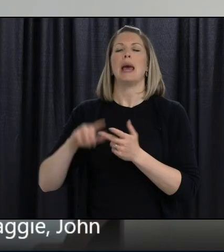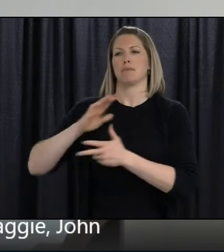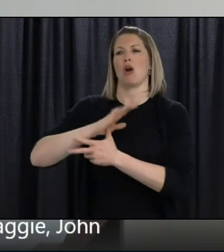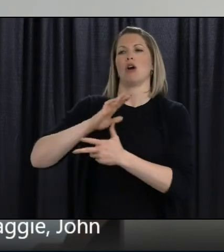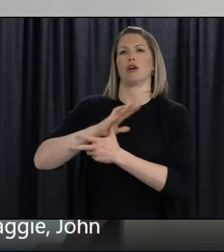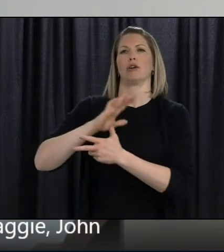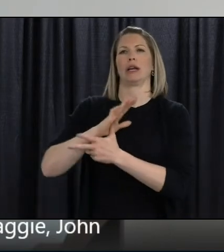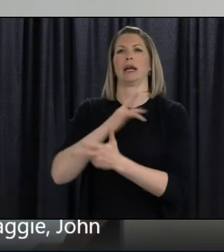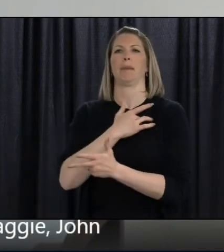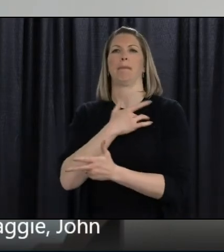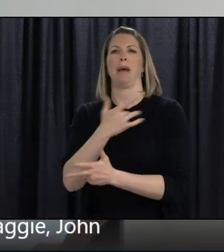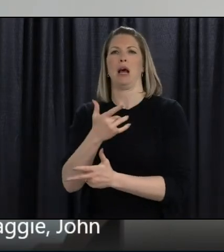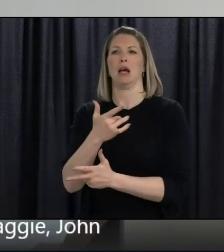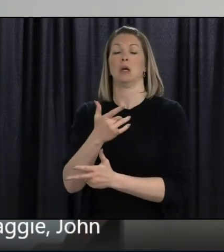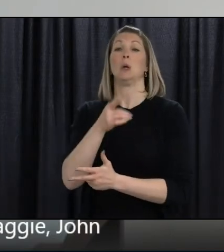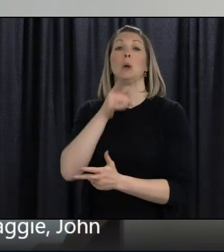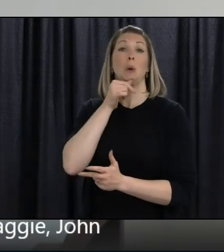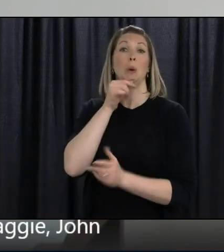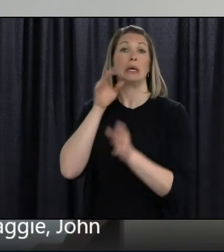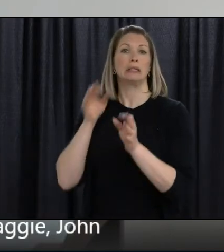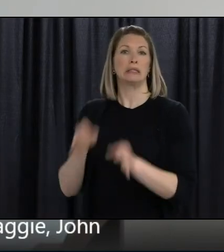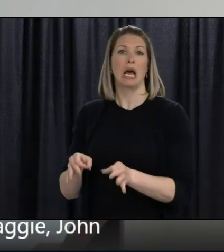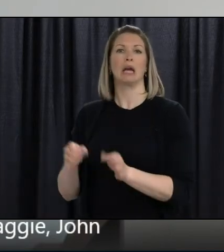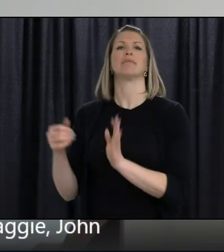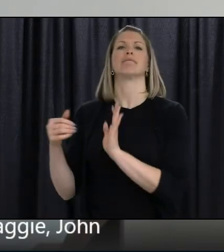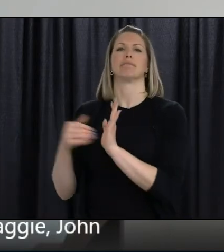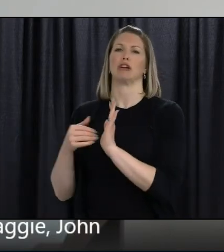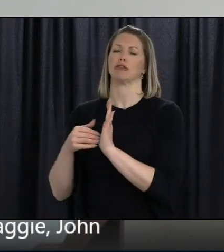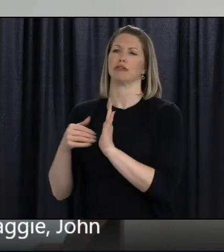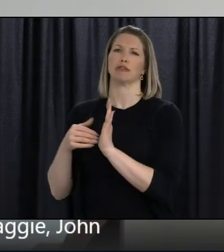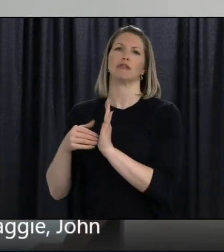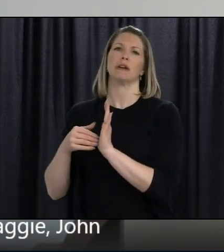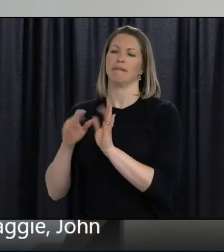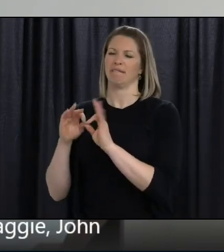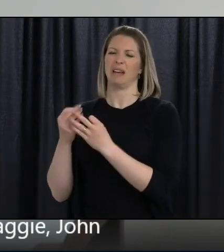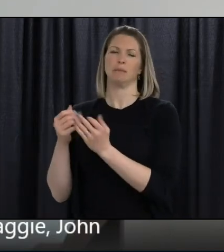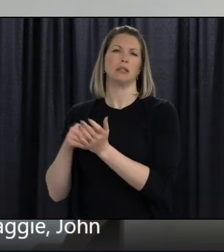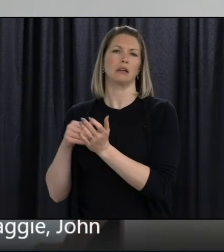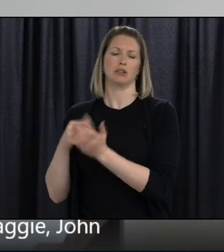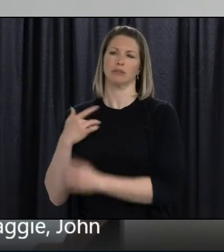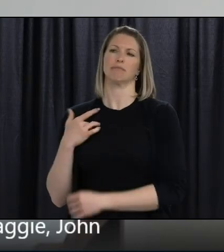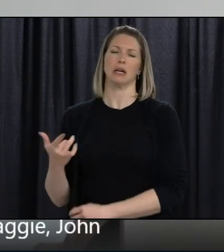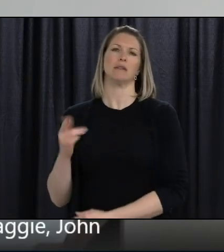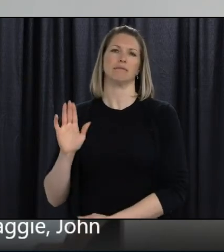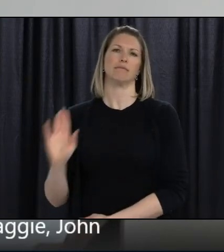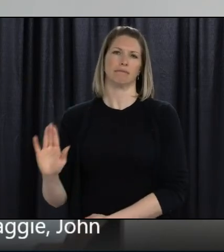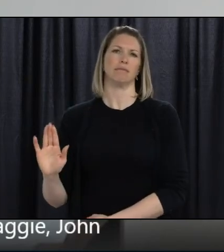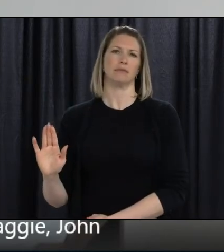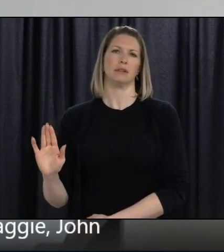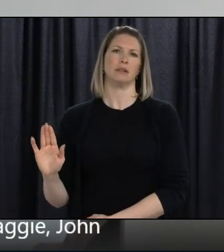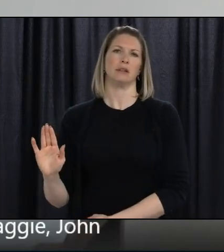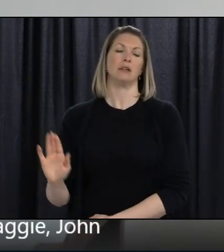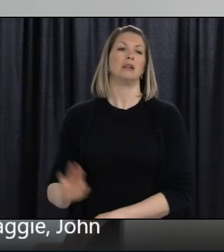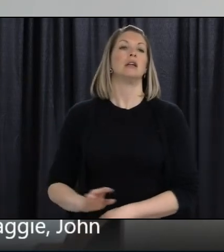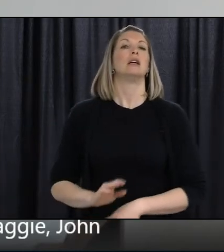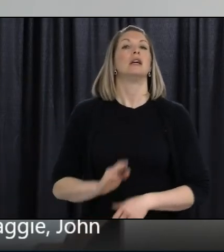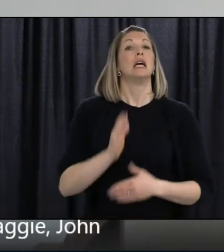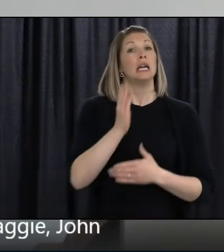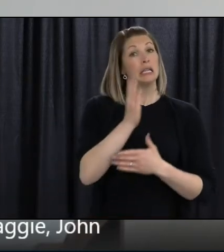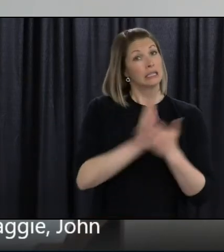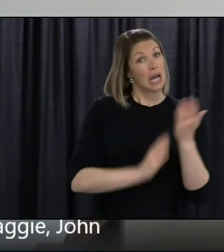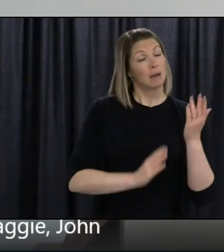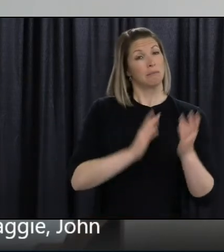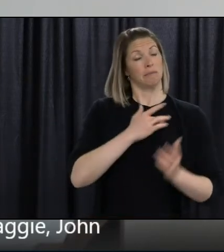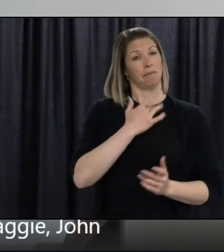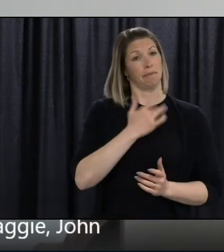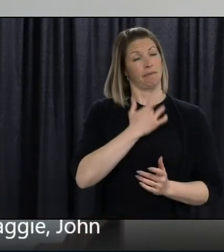of you who've reached out and said that they feel that they have been overlooked or that their clinical situation has deteriorated, I would urge you to